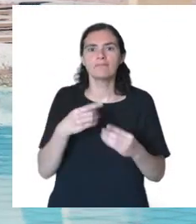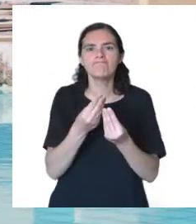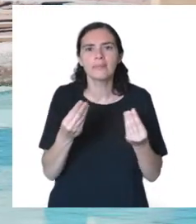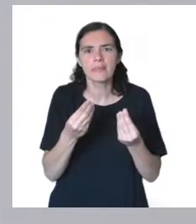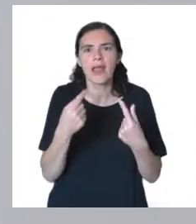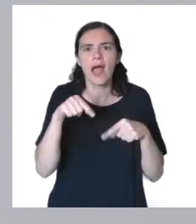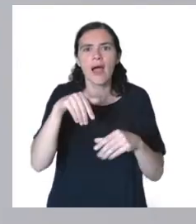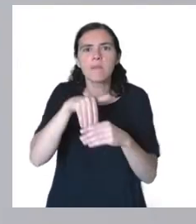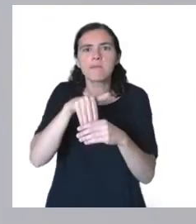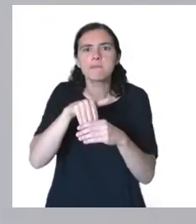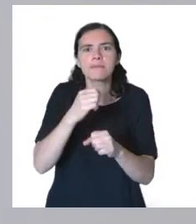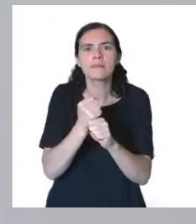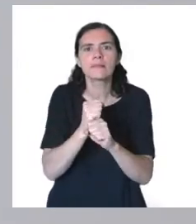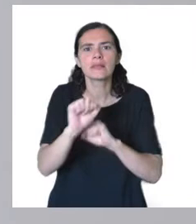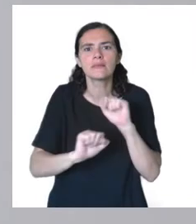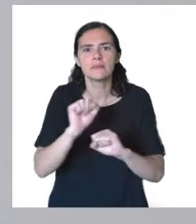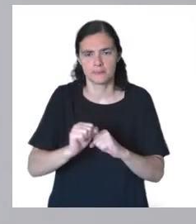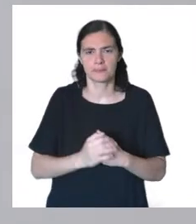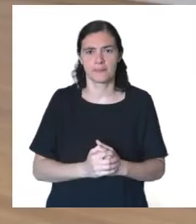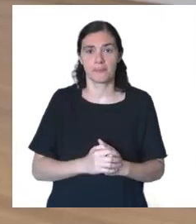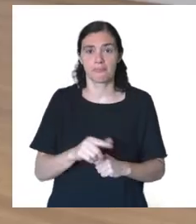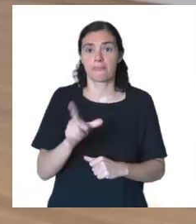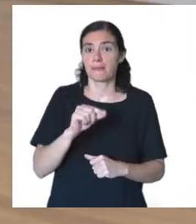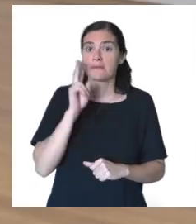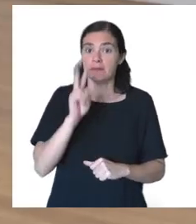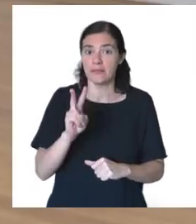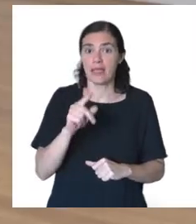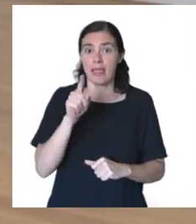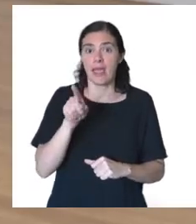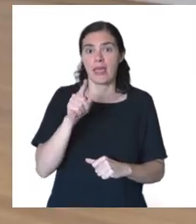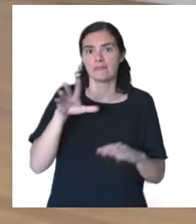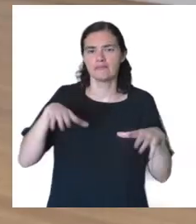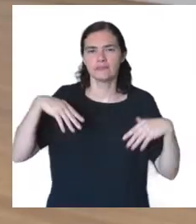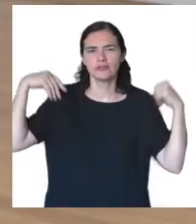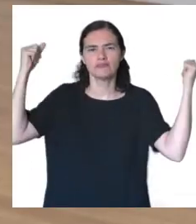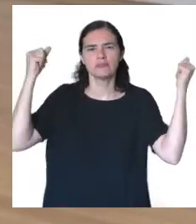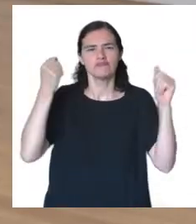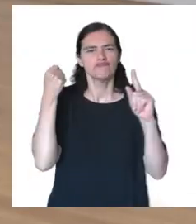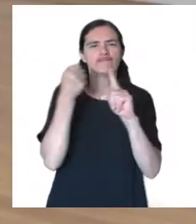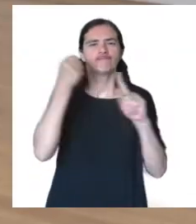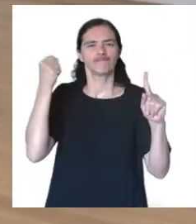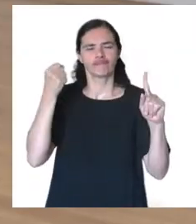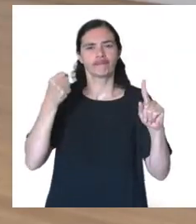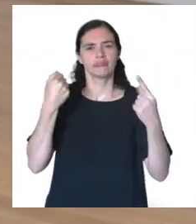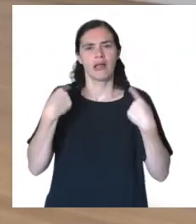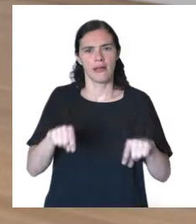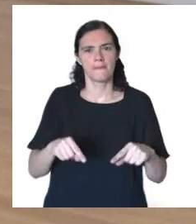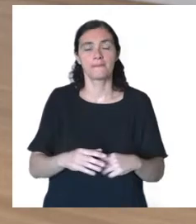light, are matter in her work. We'll also see that her spirit of